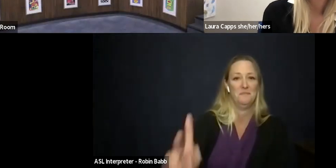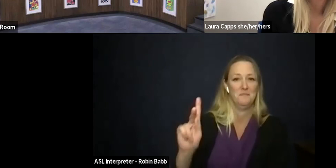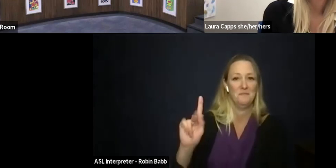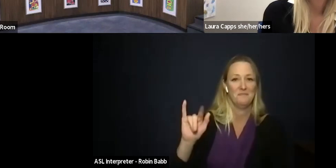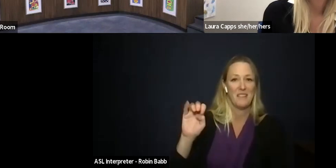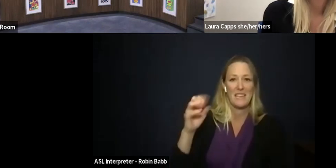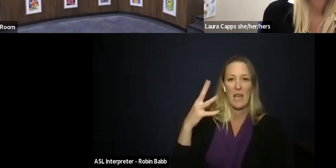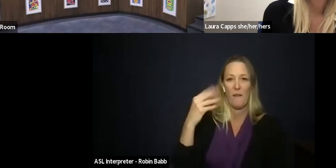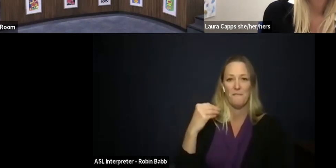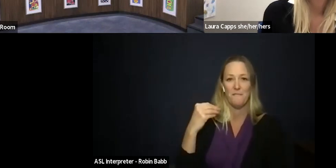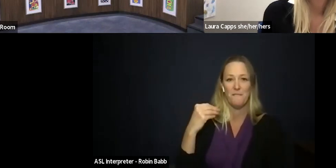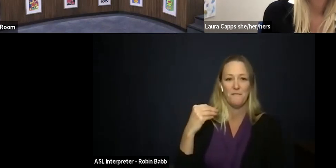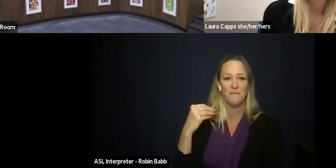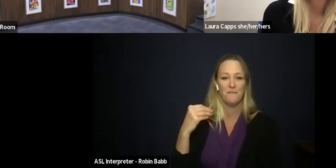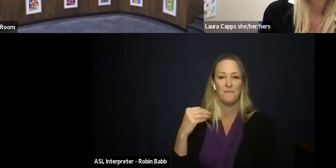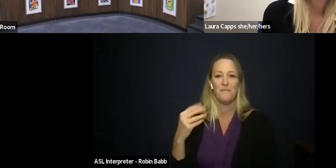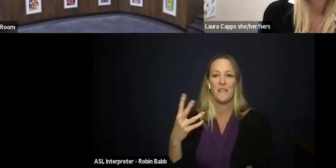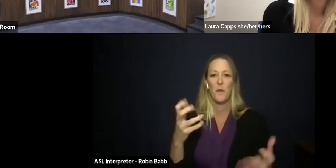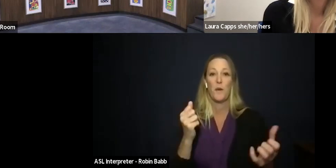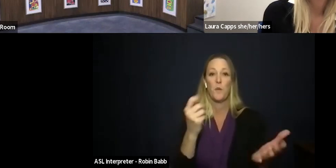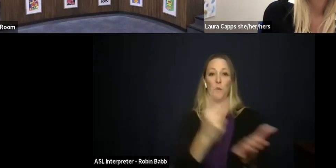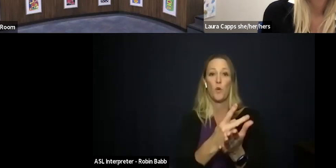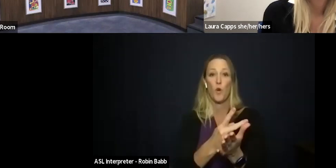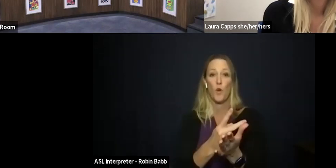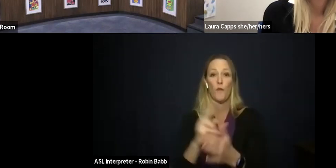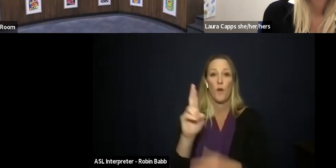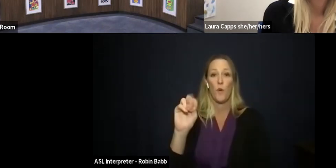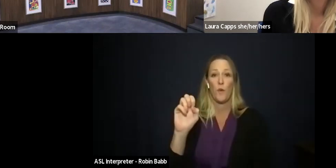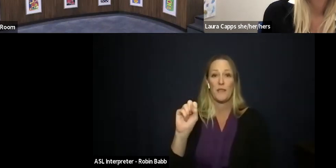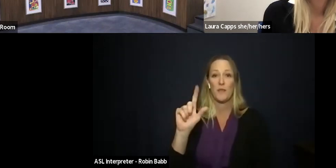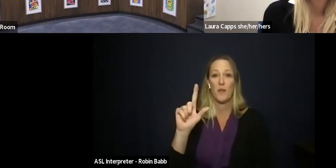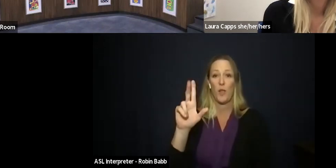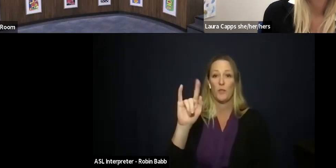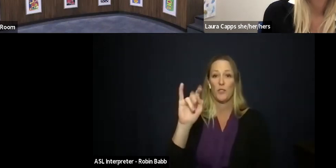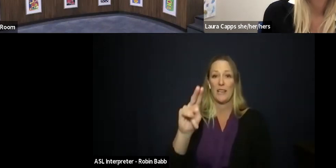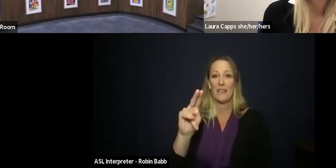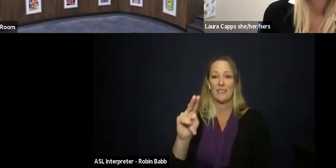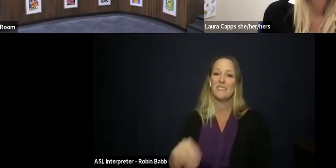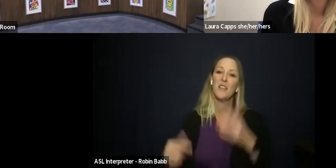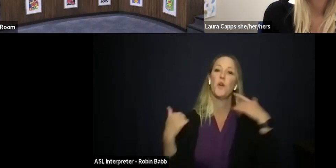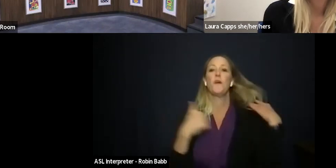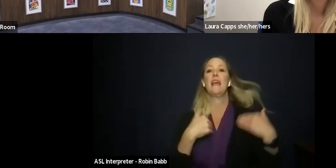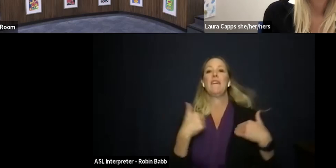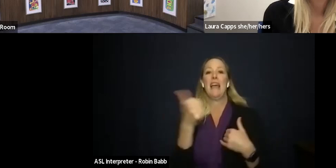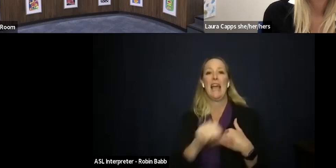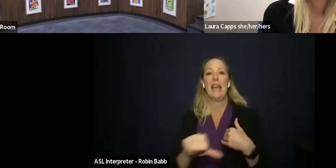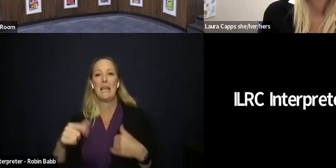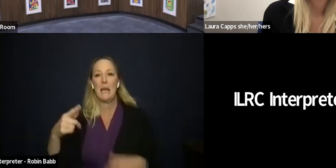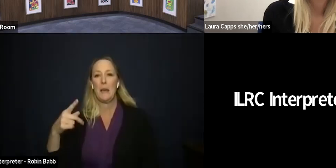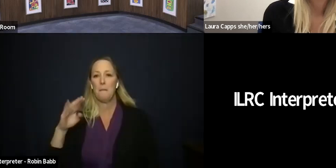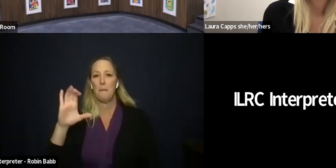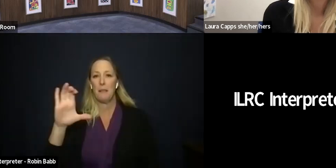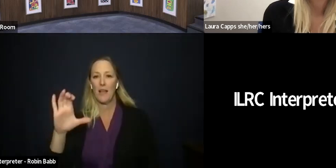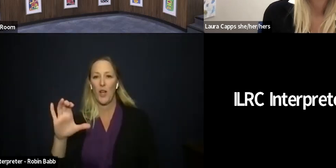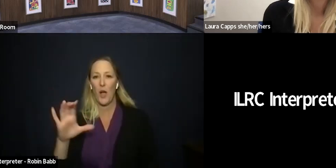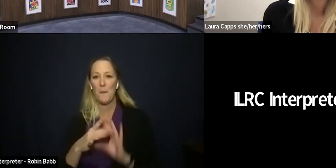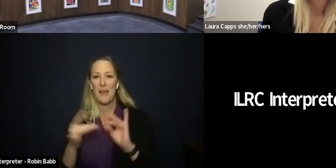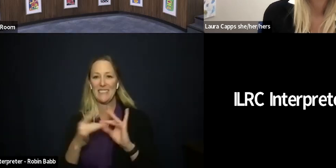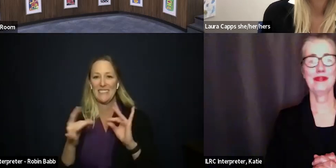yeah public comment okay i'm sorry um mr geo do we have any public comment on this item